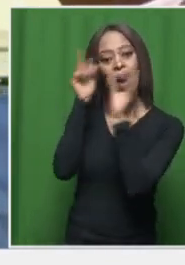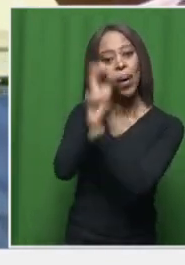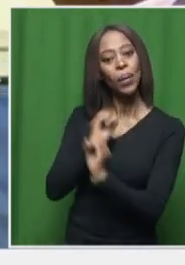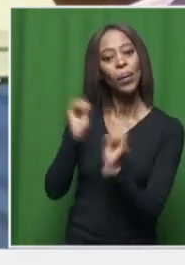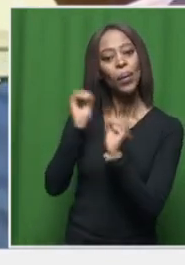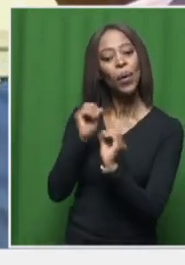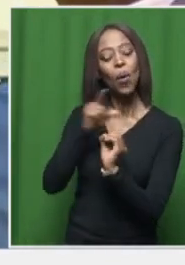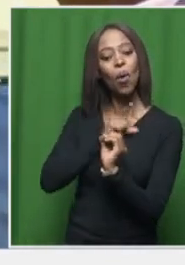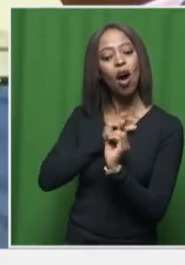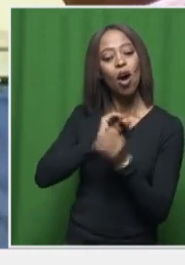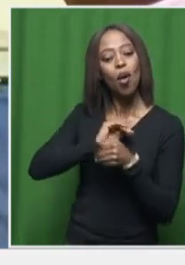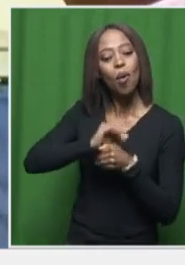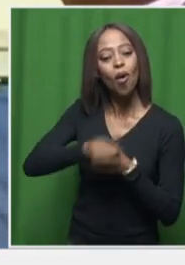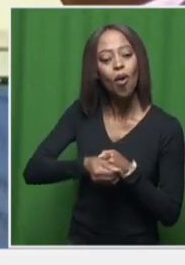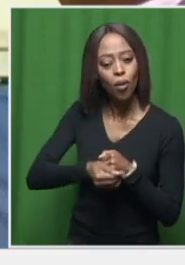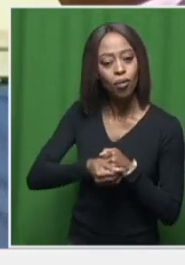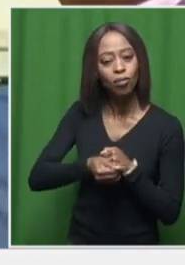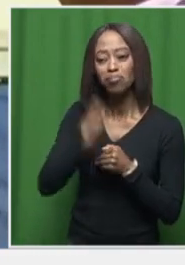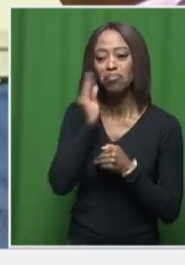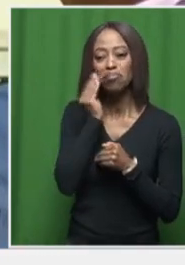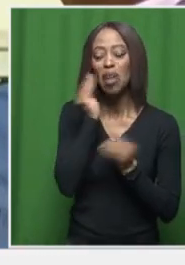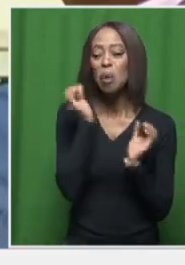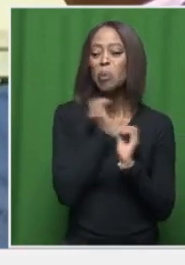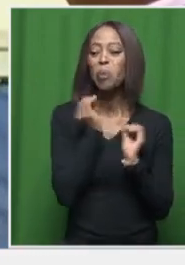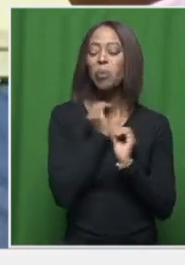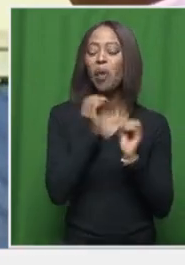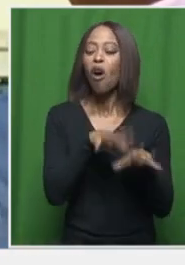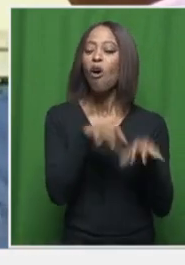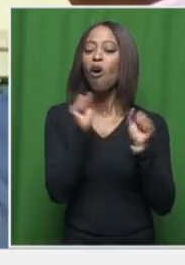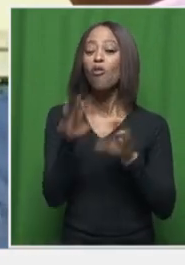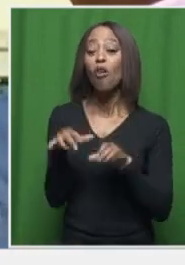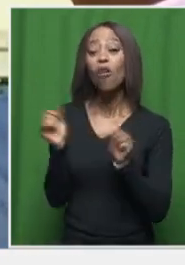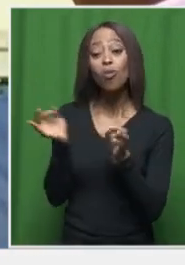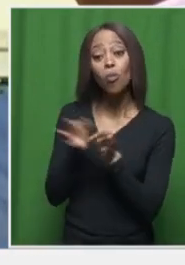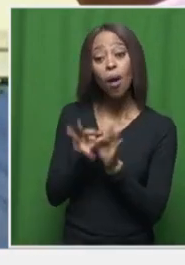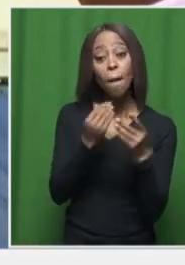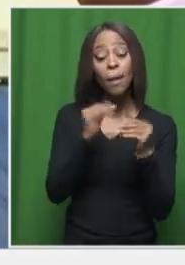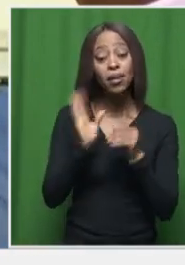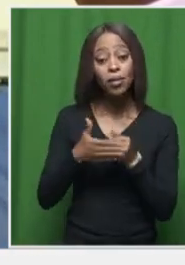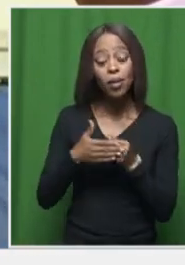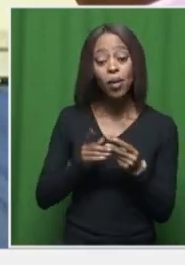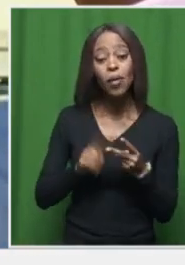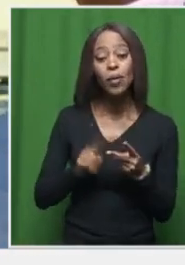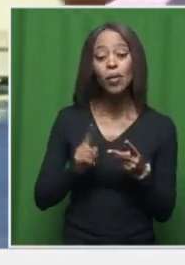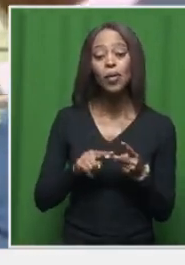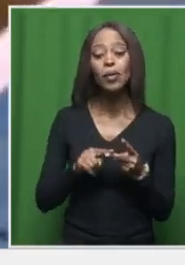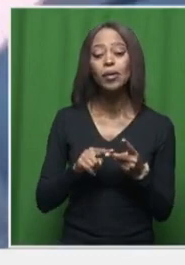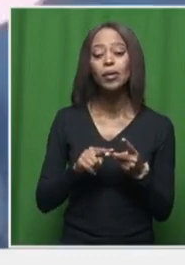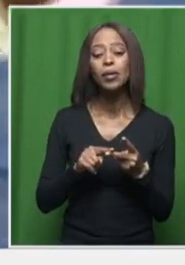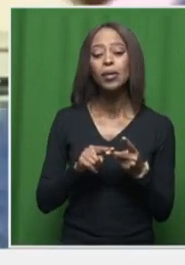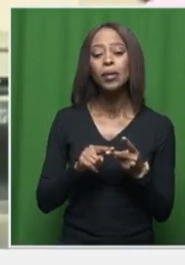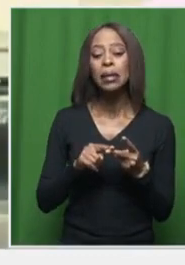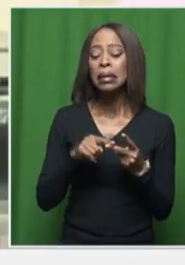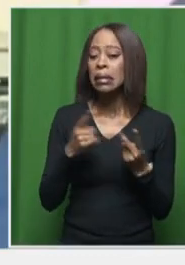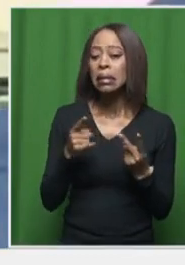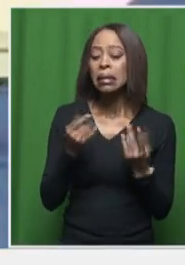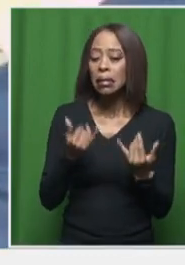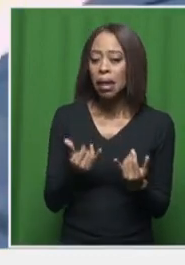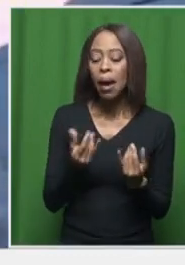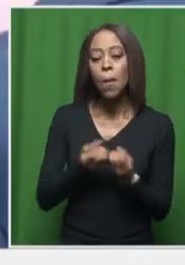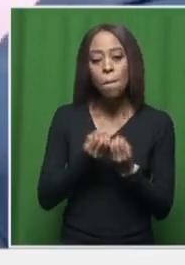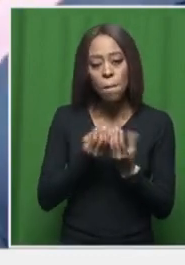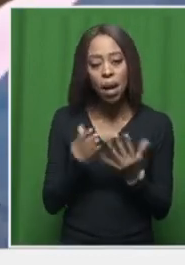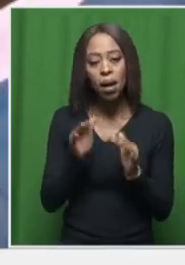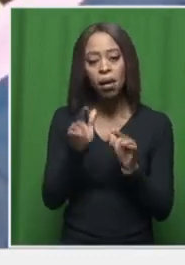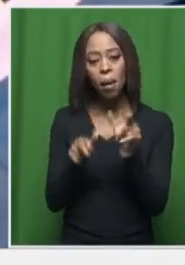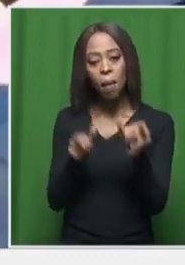they are shielded from the effects of load shedding. Small businesses are closing, sending more and more people into the unemployment